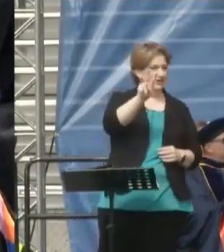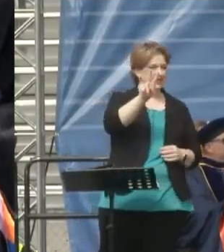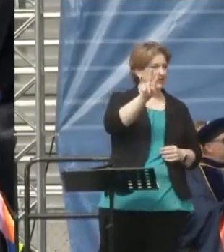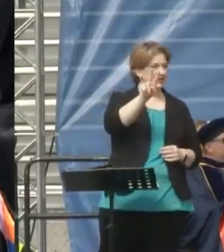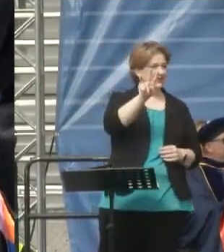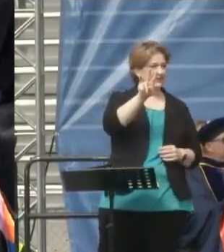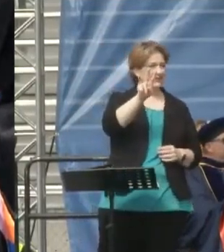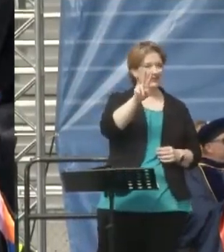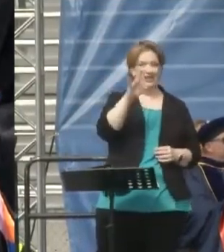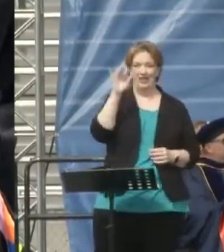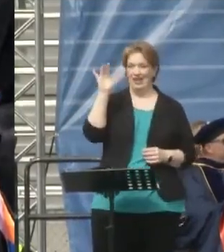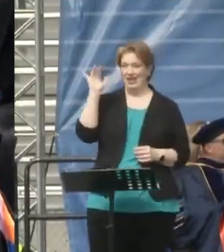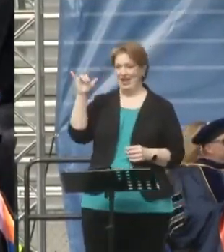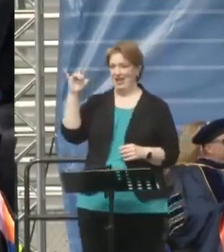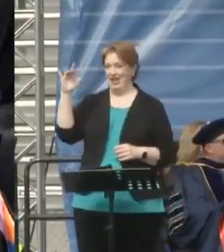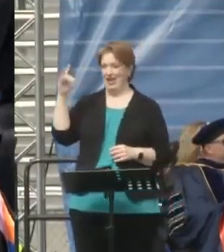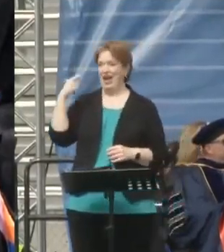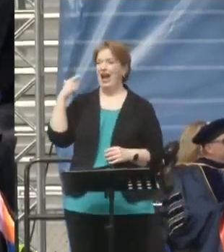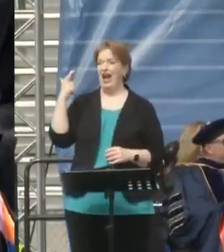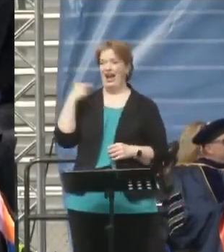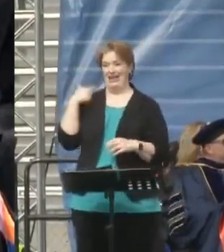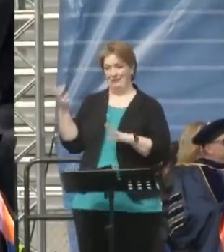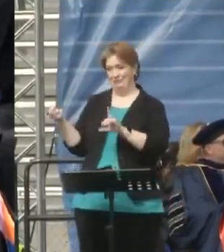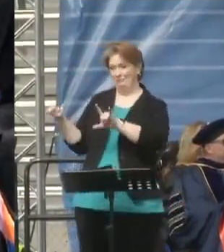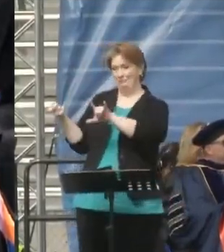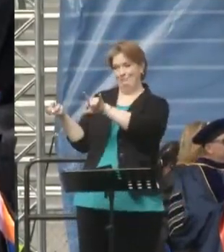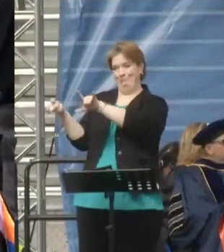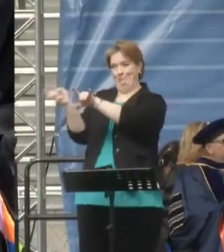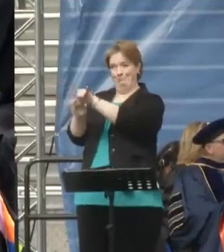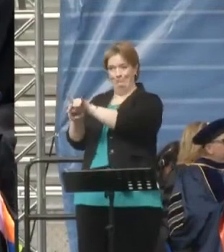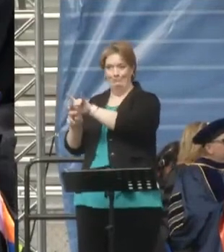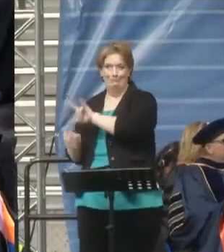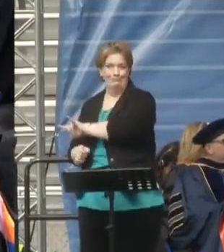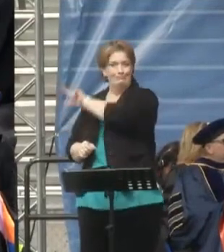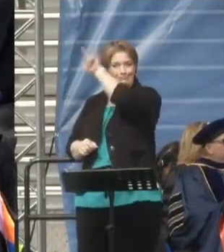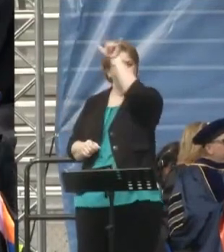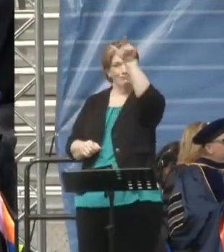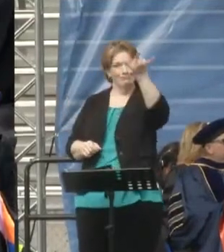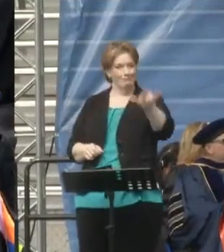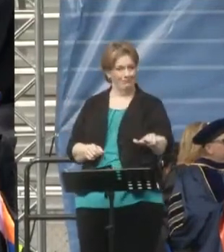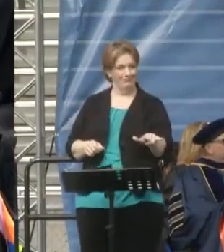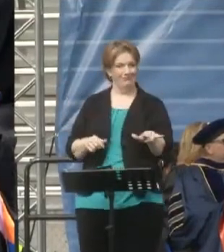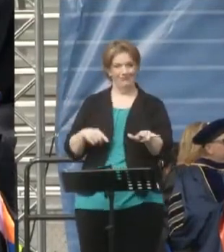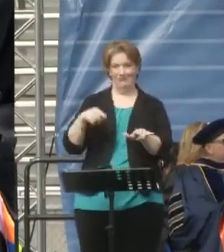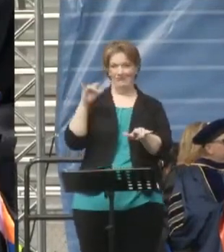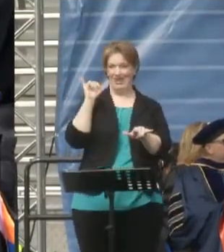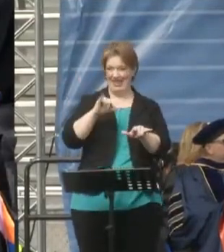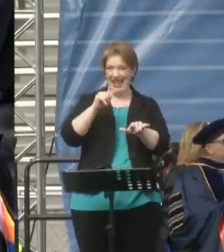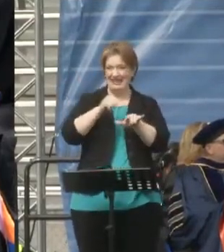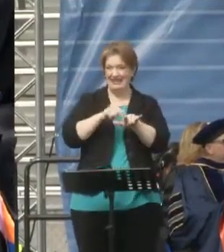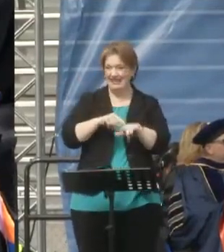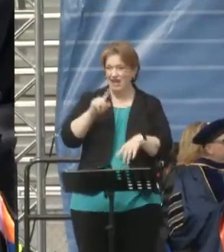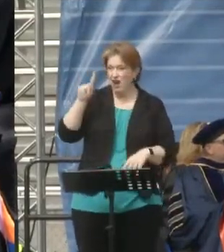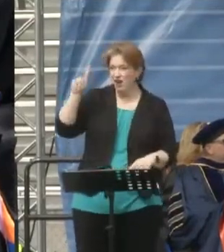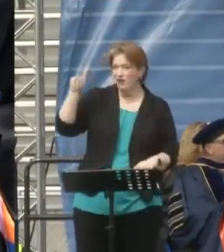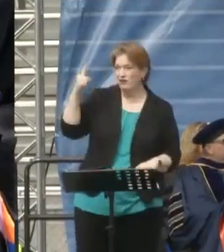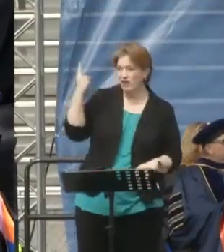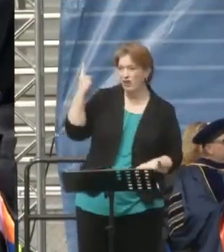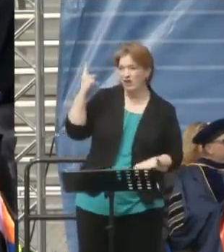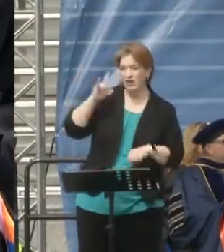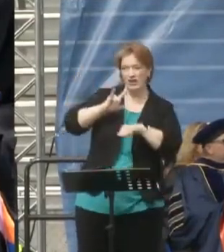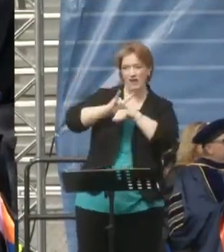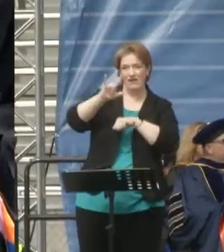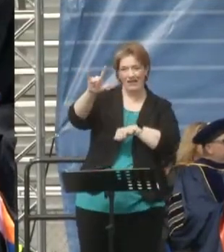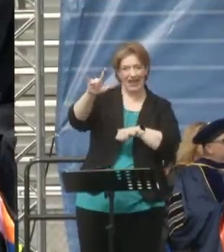The airplane that my parents put me on to come to the United States was the first ever flight of